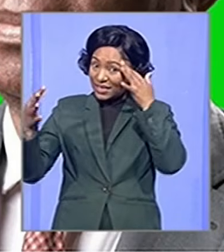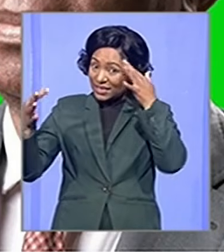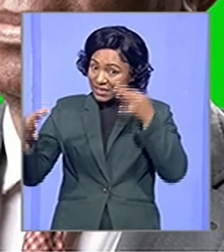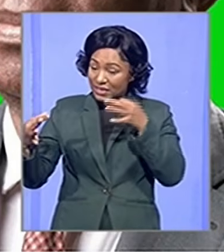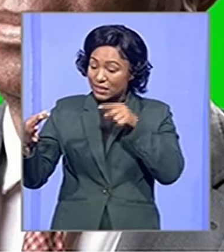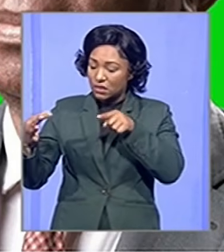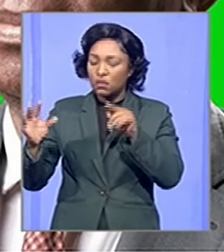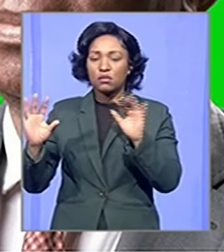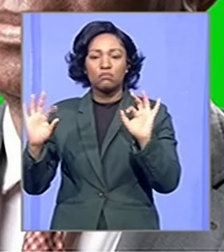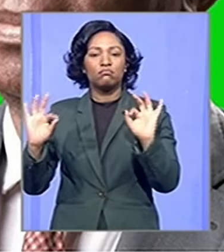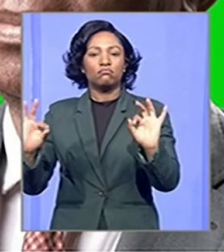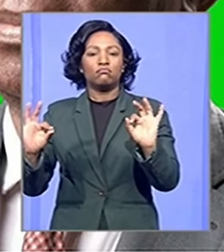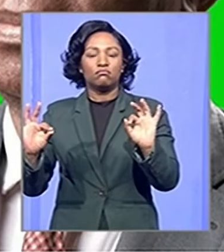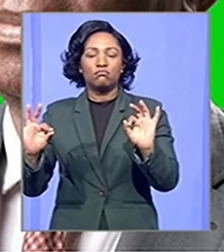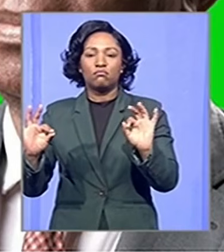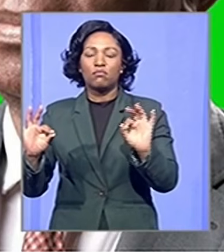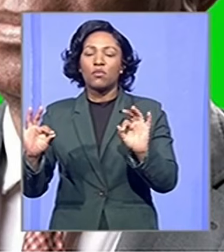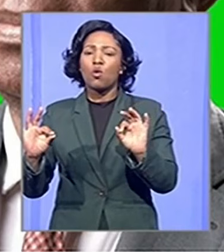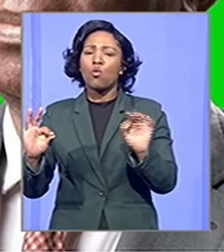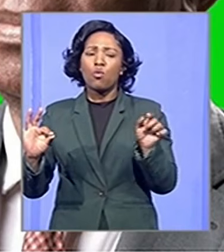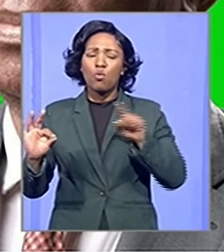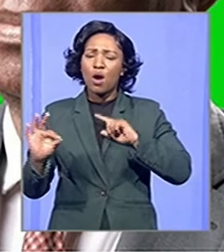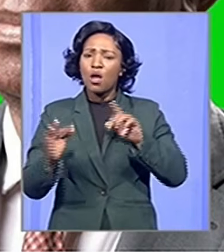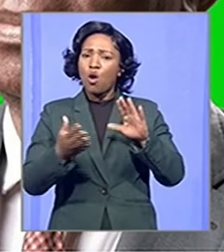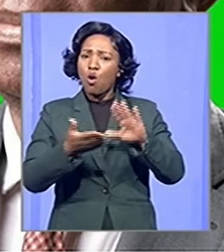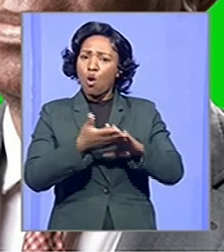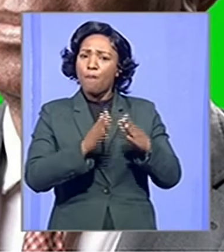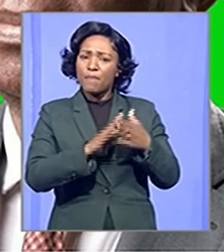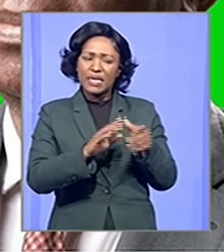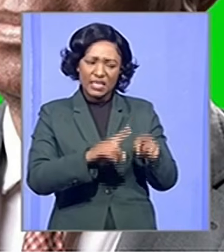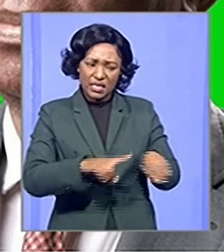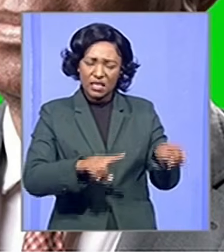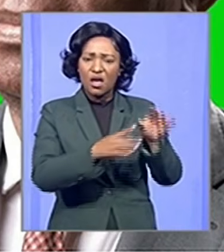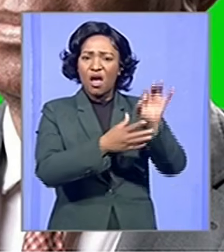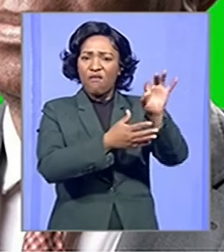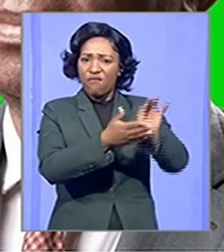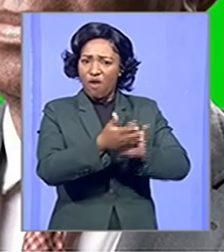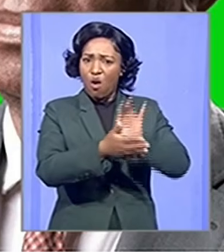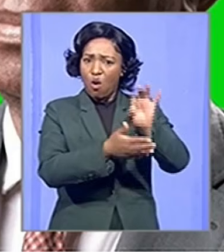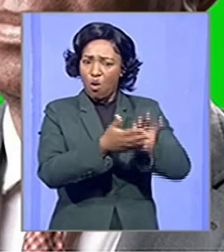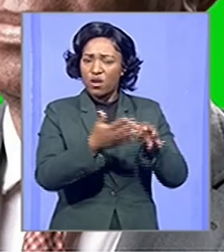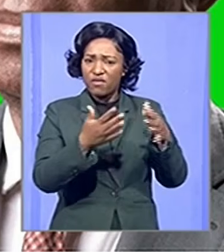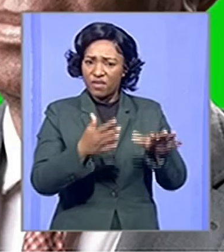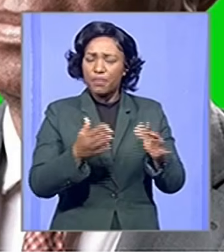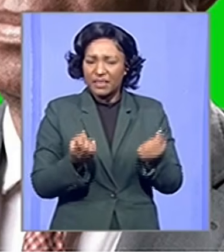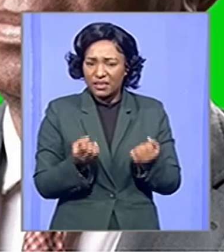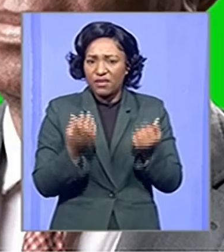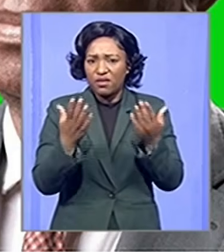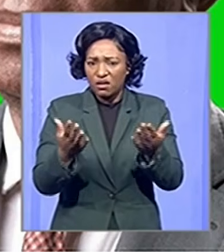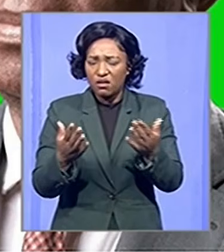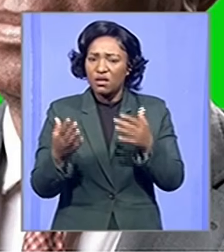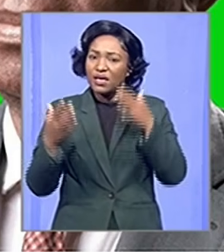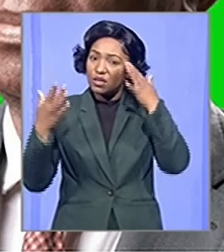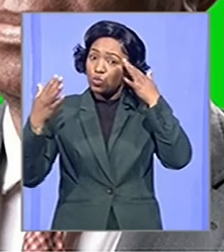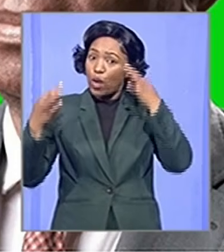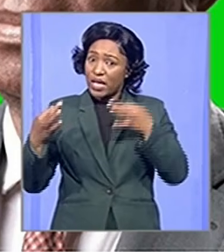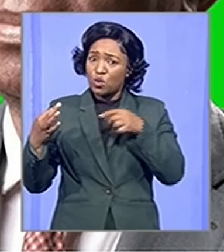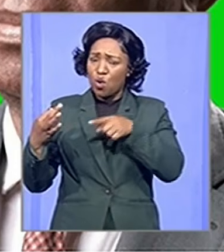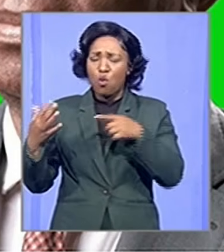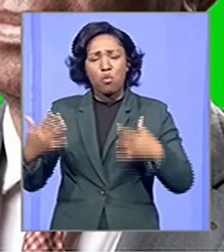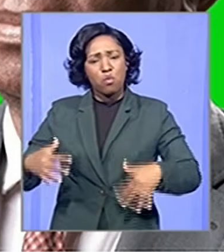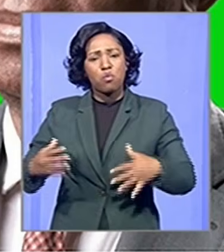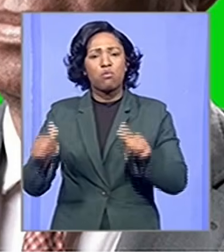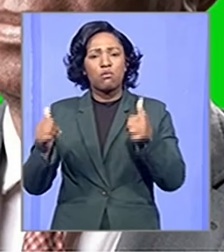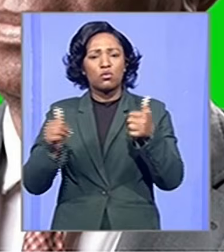tlisa ditirelo mo baagi ba ba votetseng le baagi botlhe ba South Africa. Ke tshwetso e siameng ha ba kopane